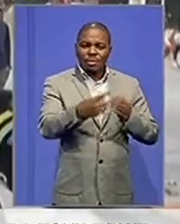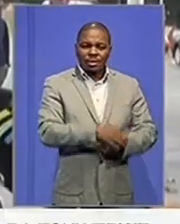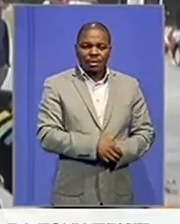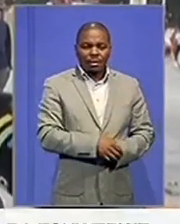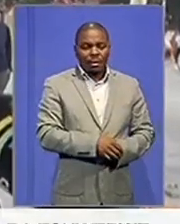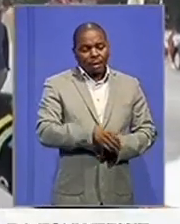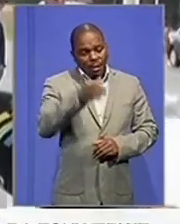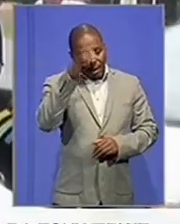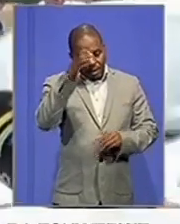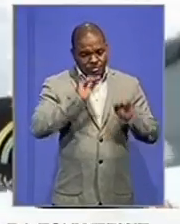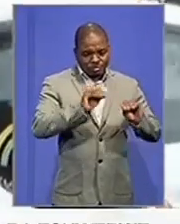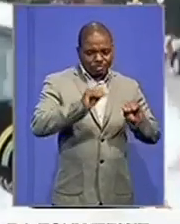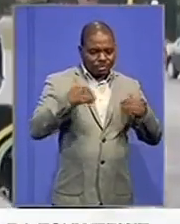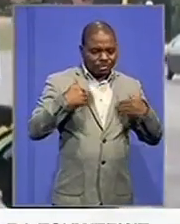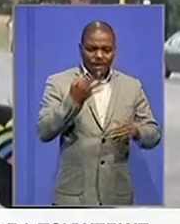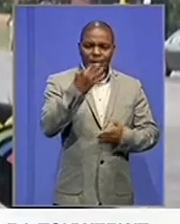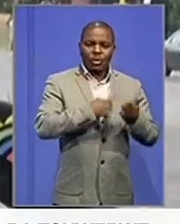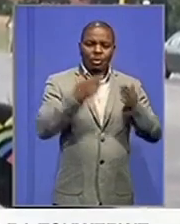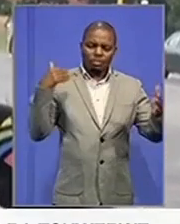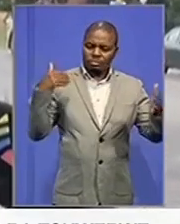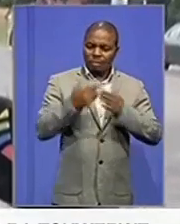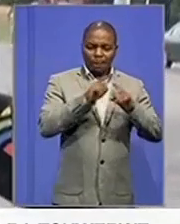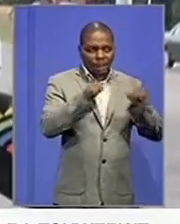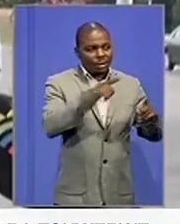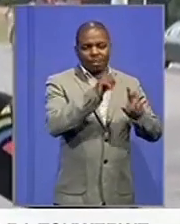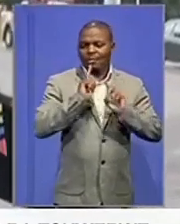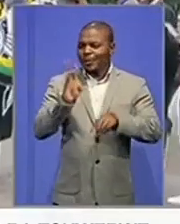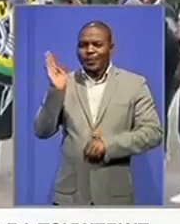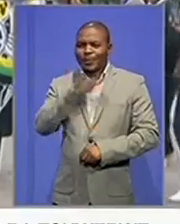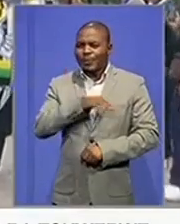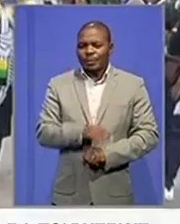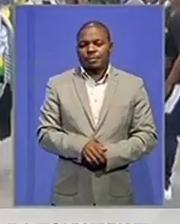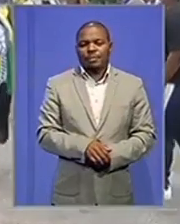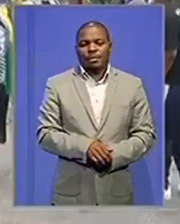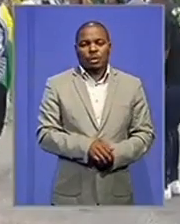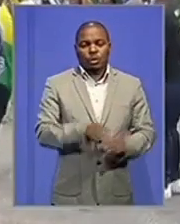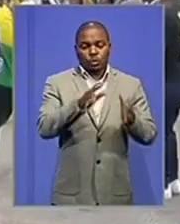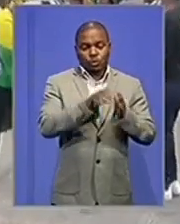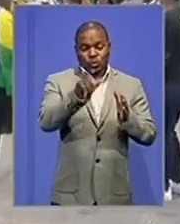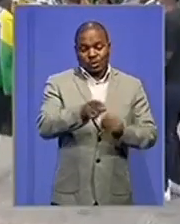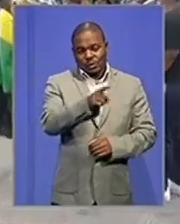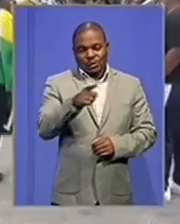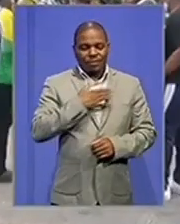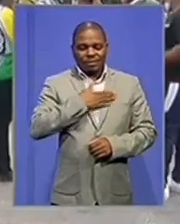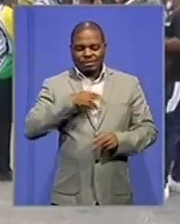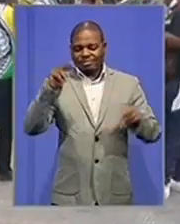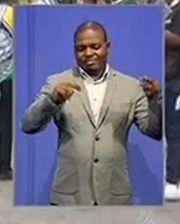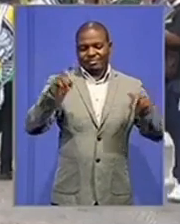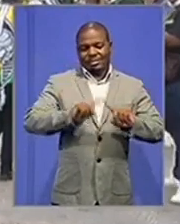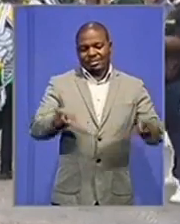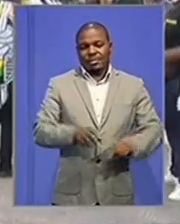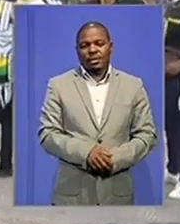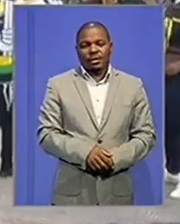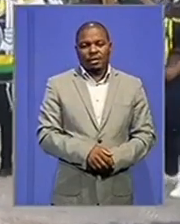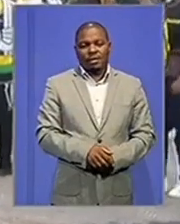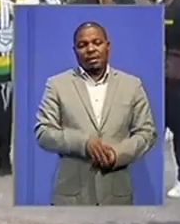has continued for 3 weeks and none of our issues have been responded to. Baithuti ba na le megopolo e farologaneng